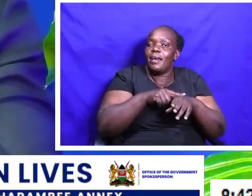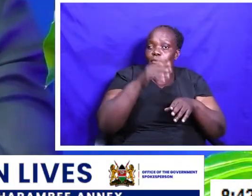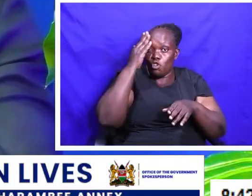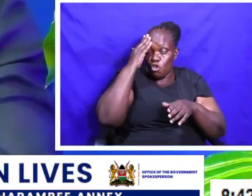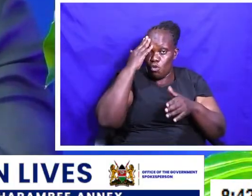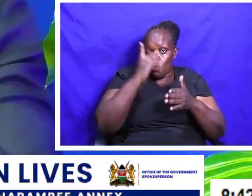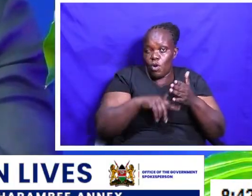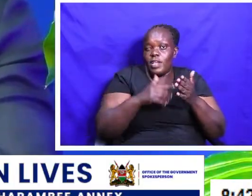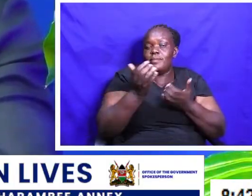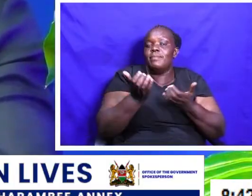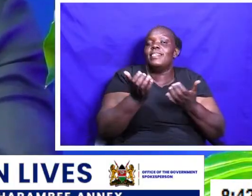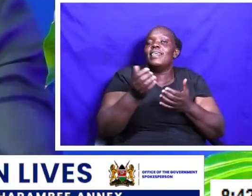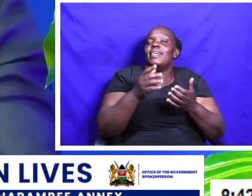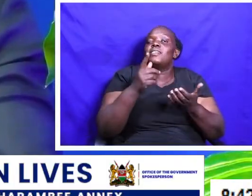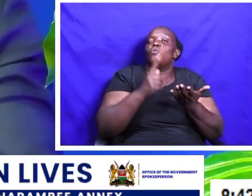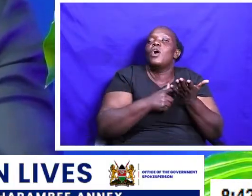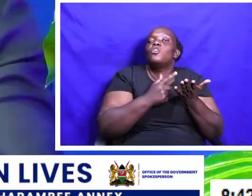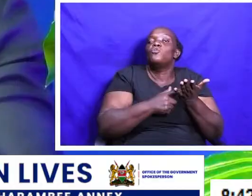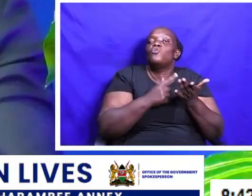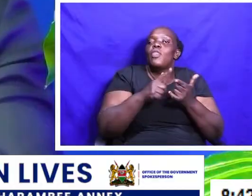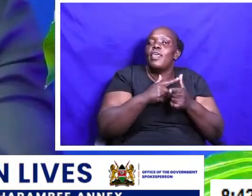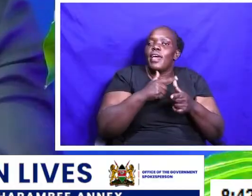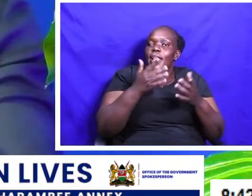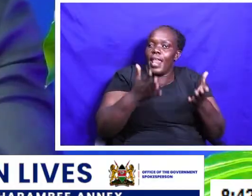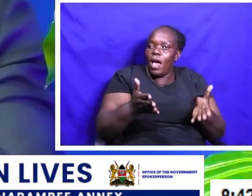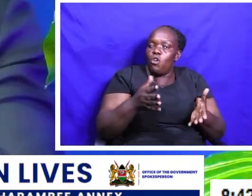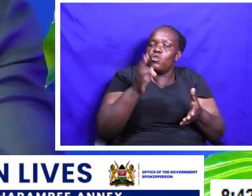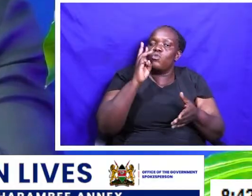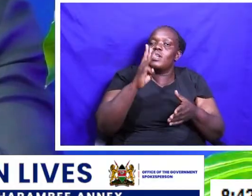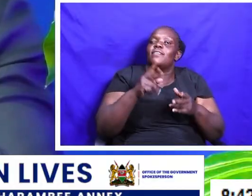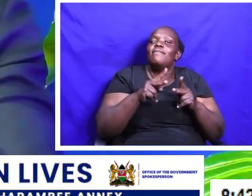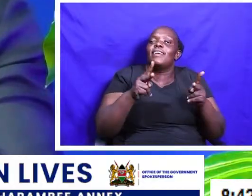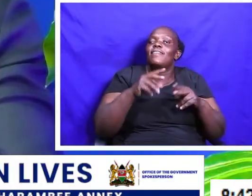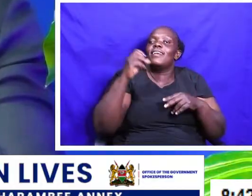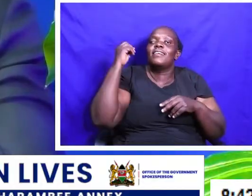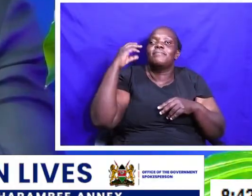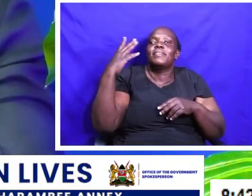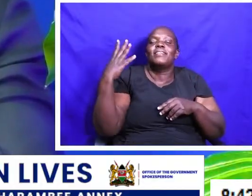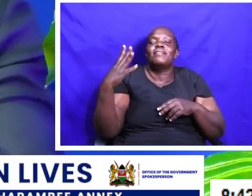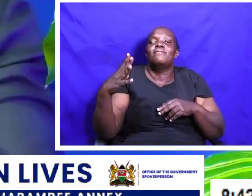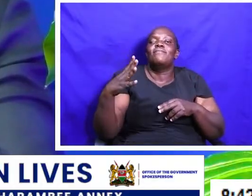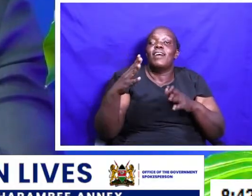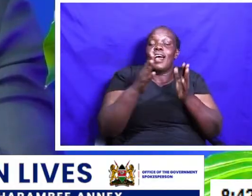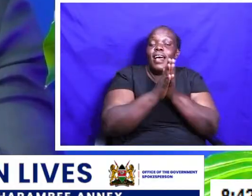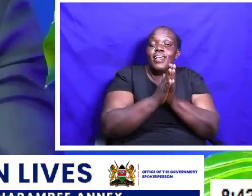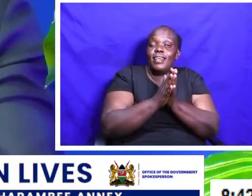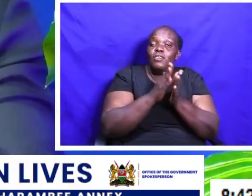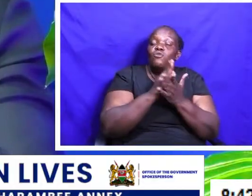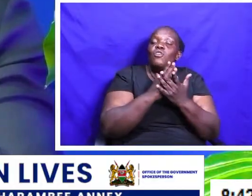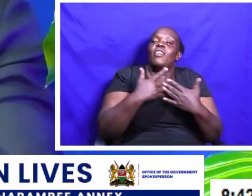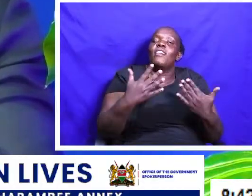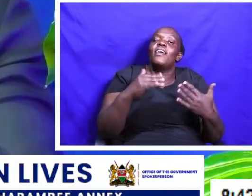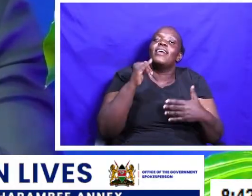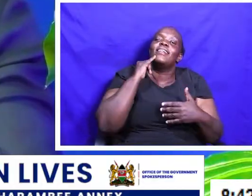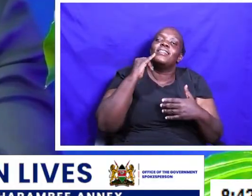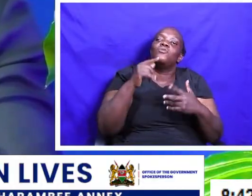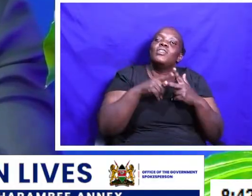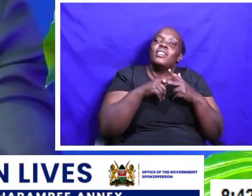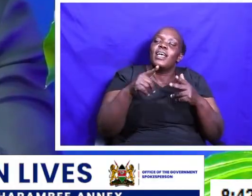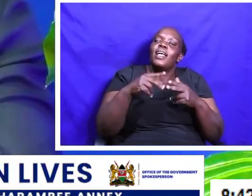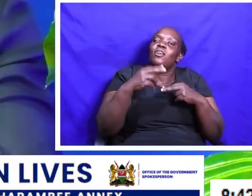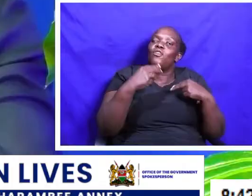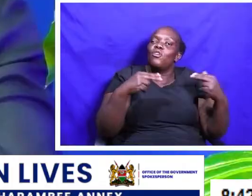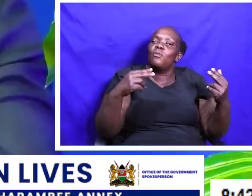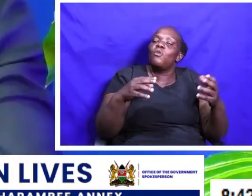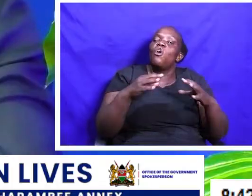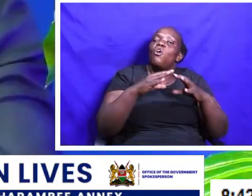ilikuwa inajulikana kama biashara ya wazungu. And it was very expensive. And the thing is, we started